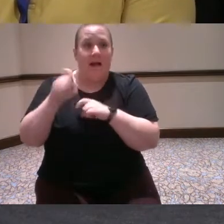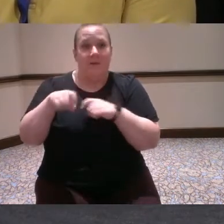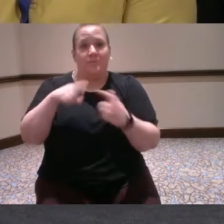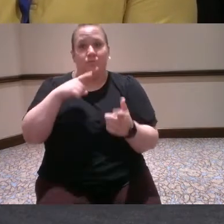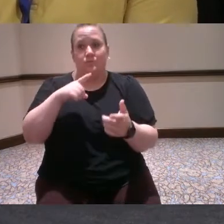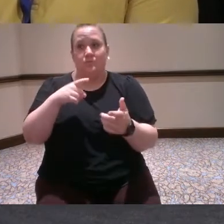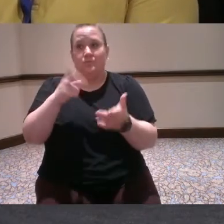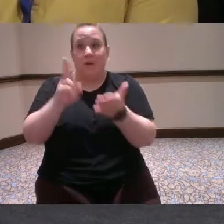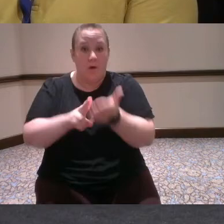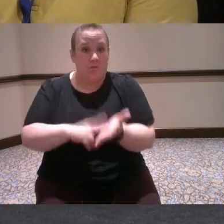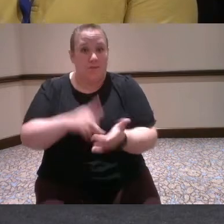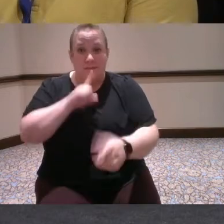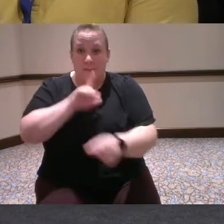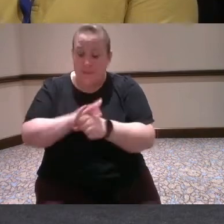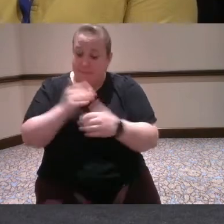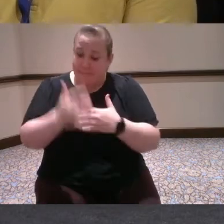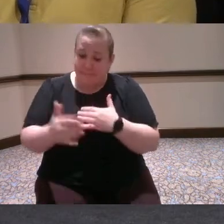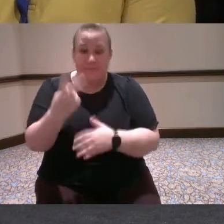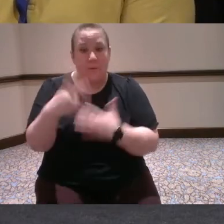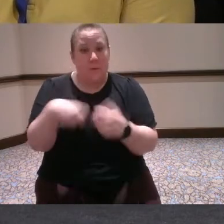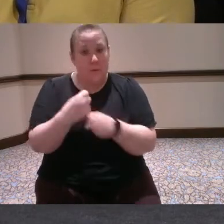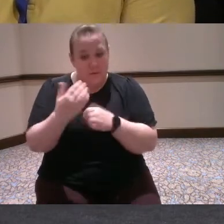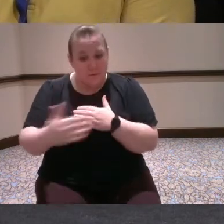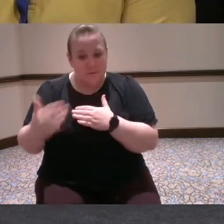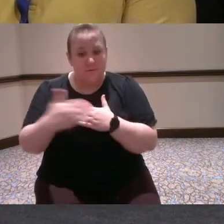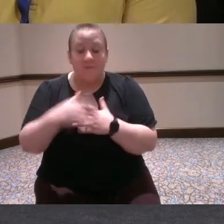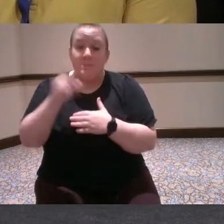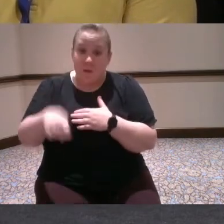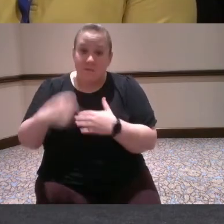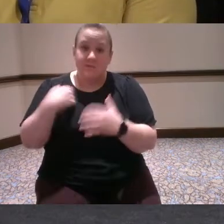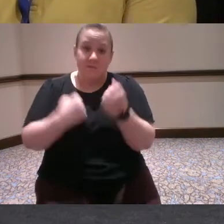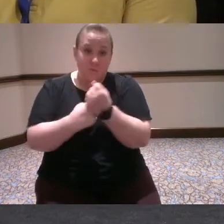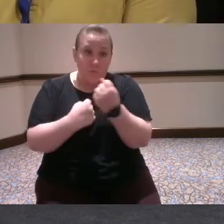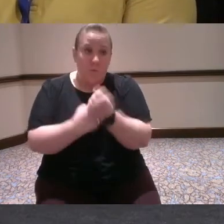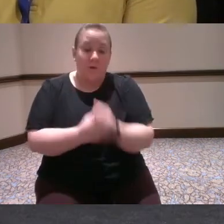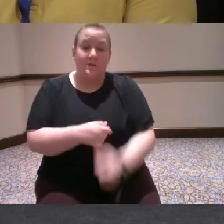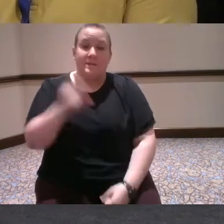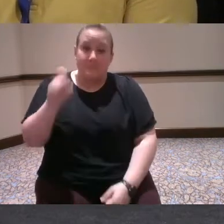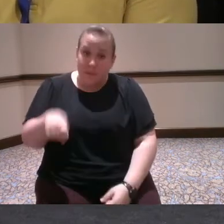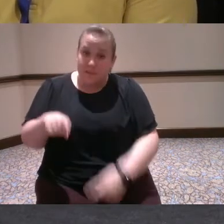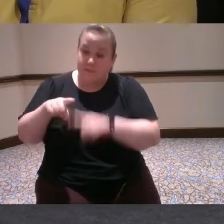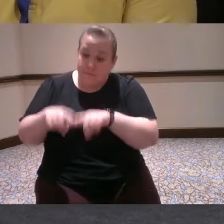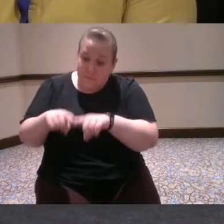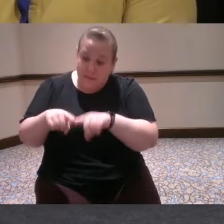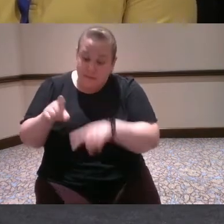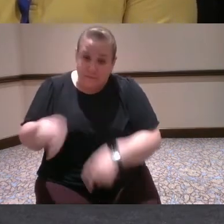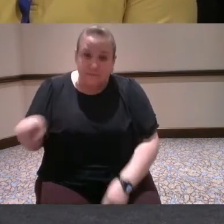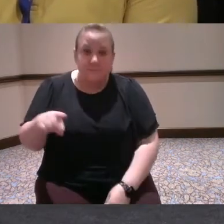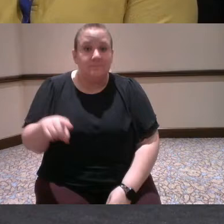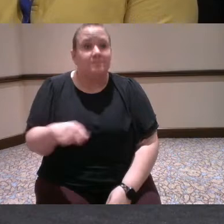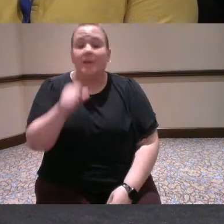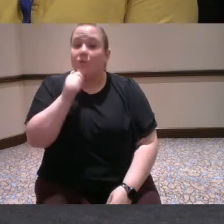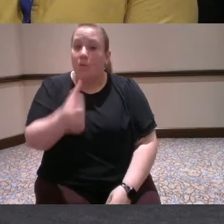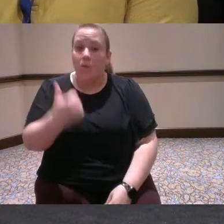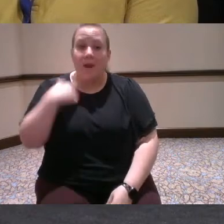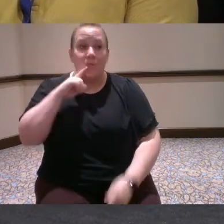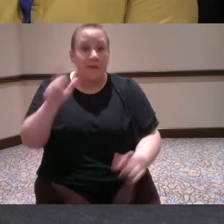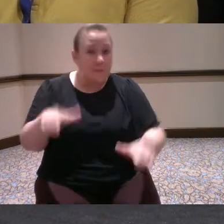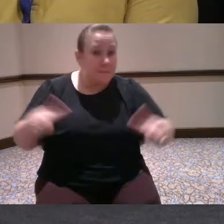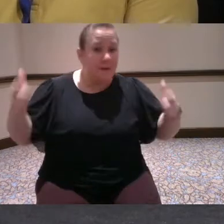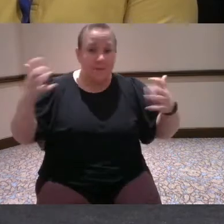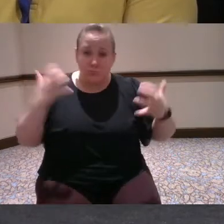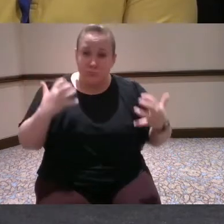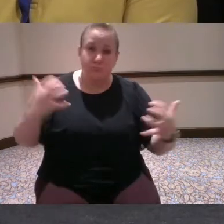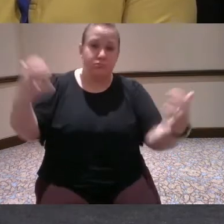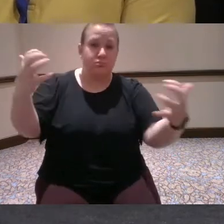contractually 2 years out. So you have to have support, you know, and you have to count on it, and you don't have giant audiences